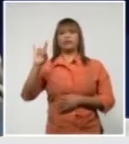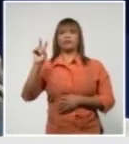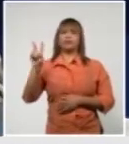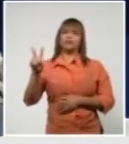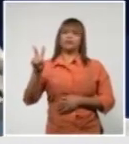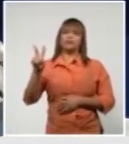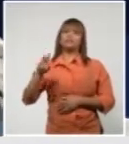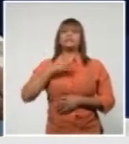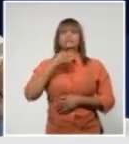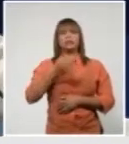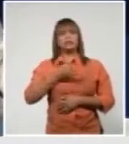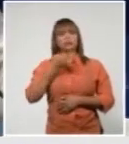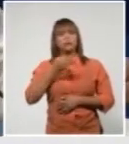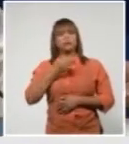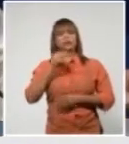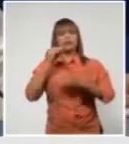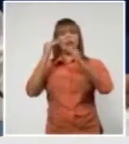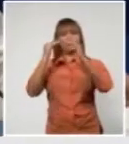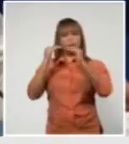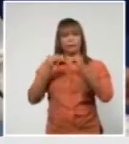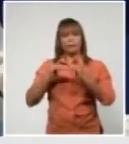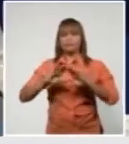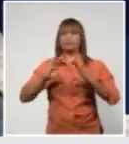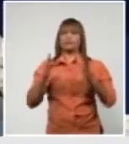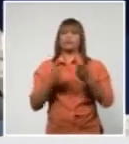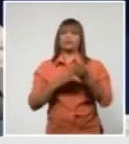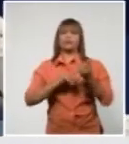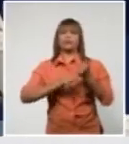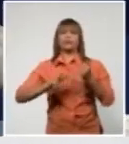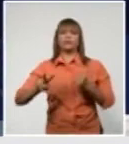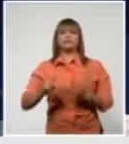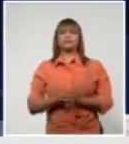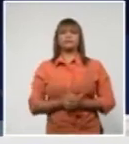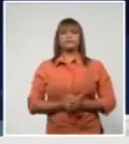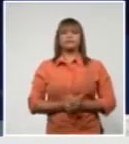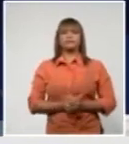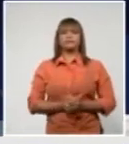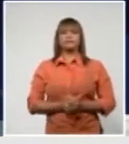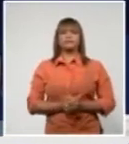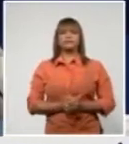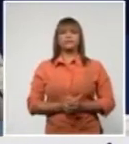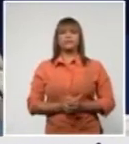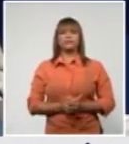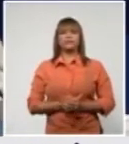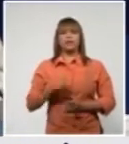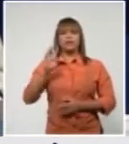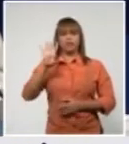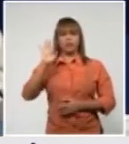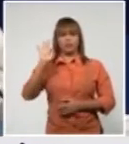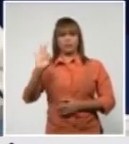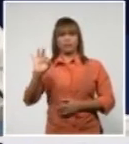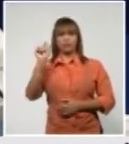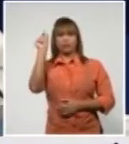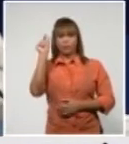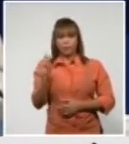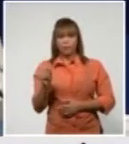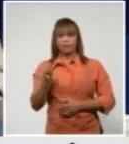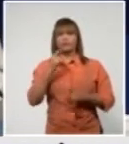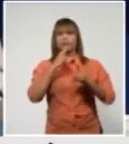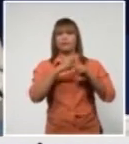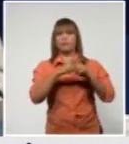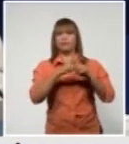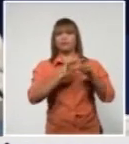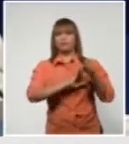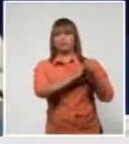5 foreigners. 44 or 91.6% of the 48 positive cases